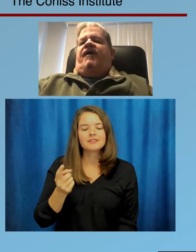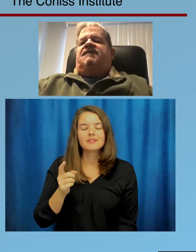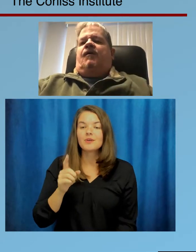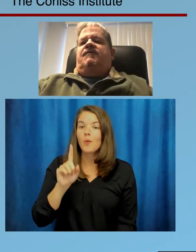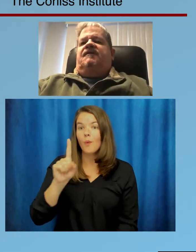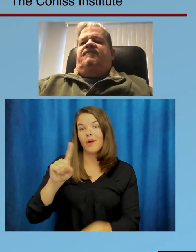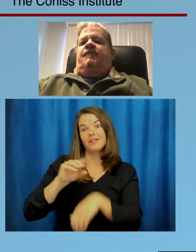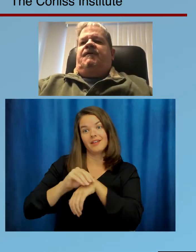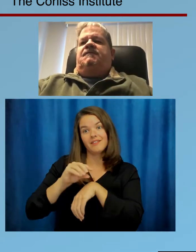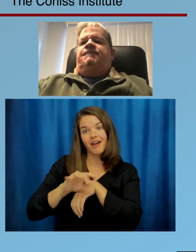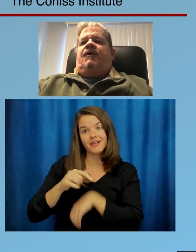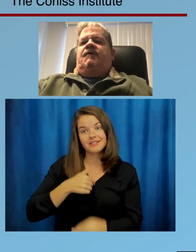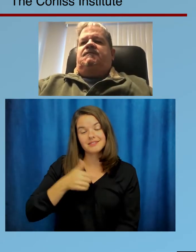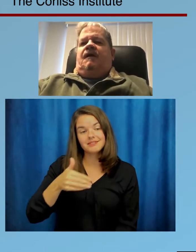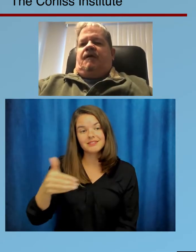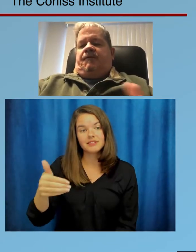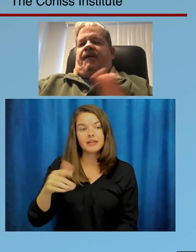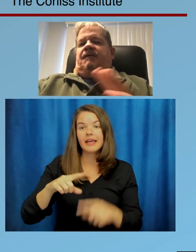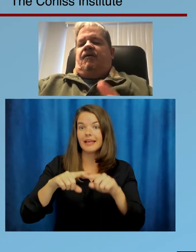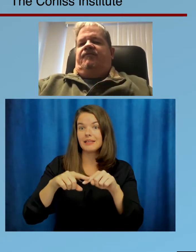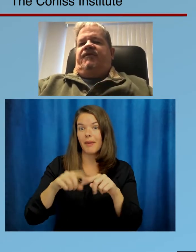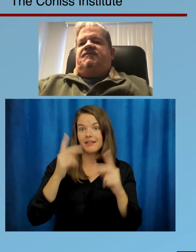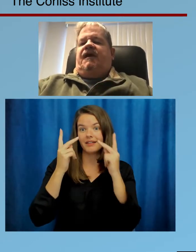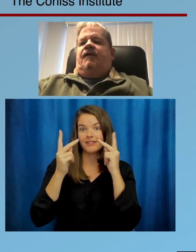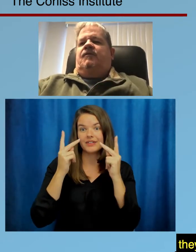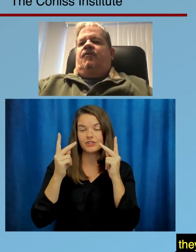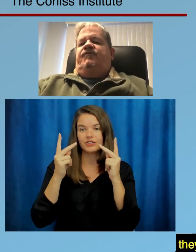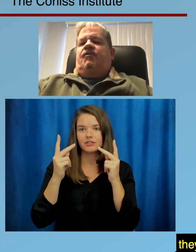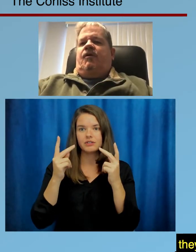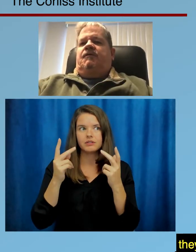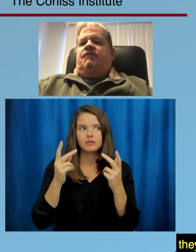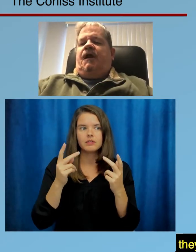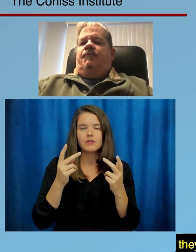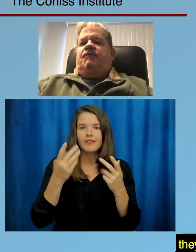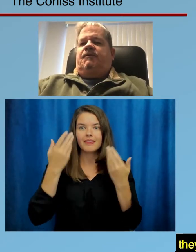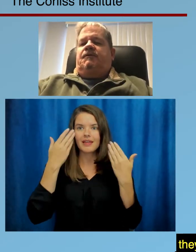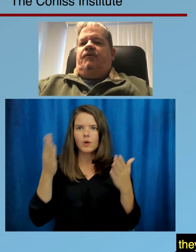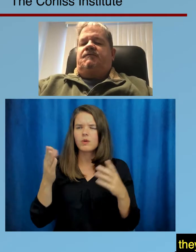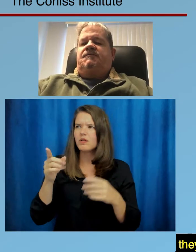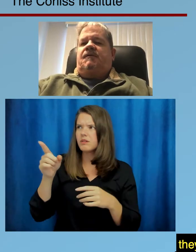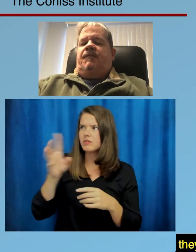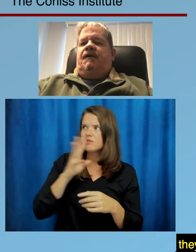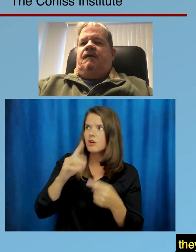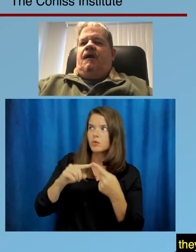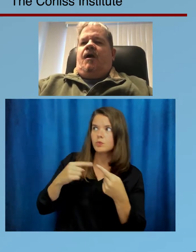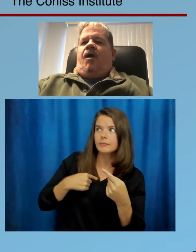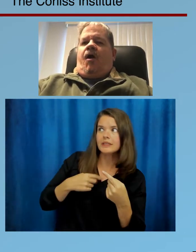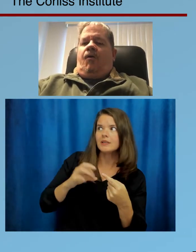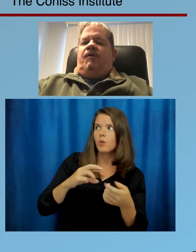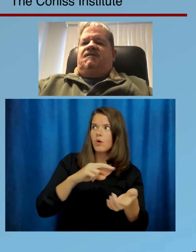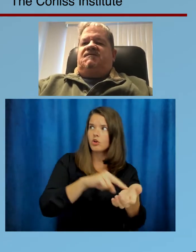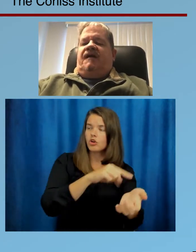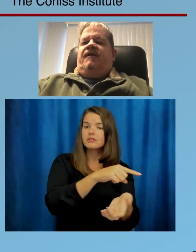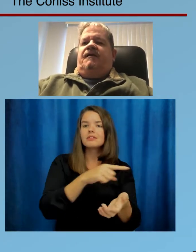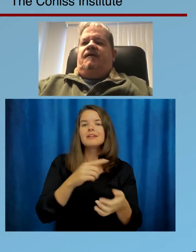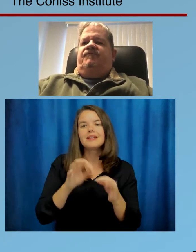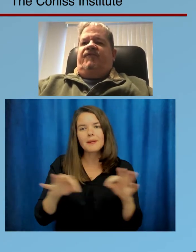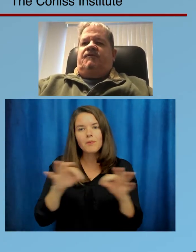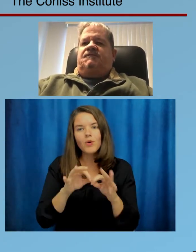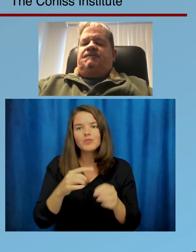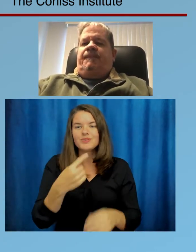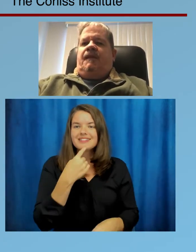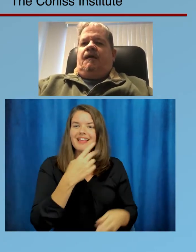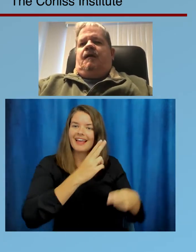one of the advice I always give them is because depending on the vision, they don't know if you're talking to them or to the nurse or somebody. Always say their